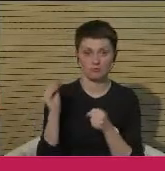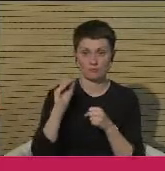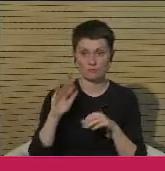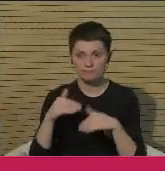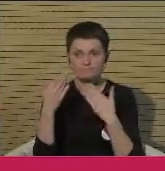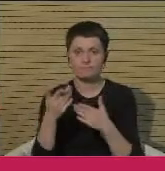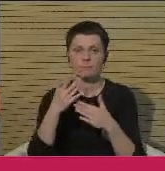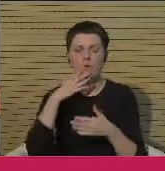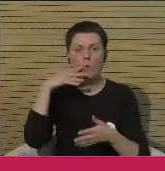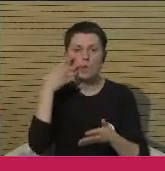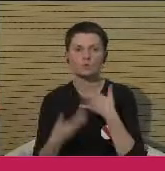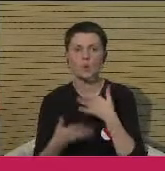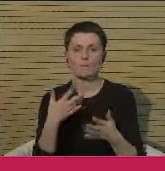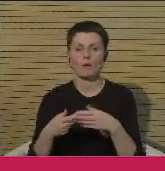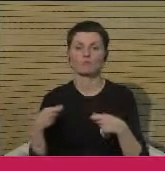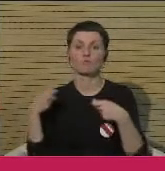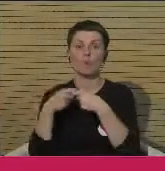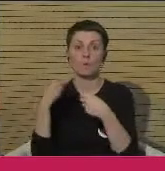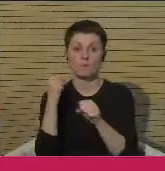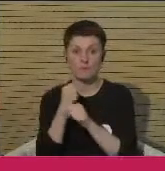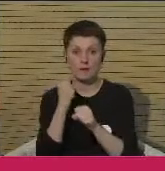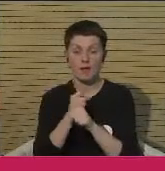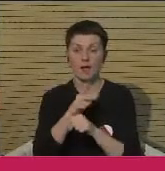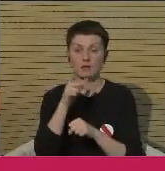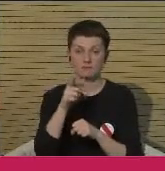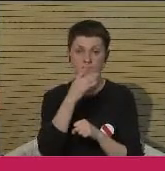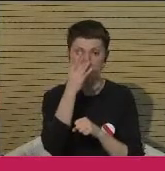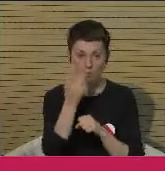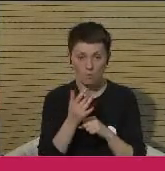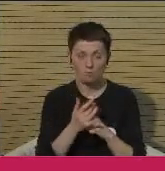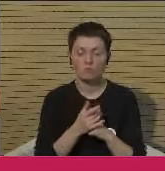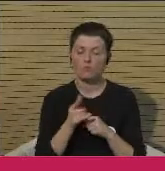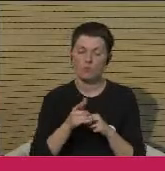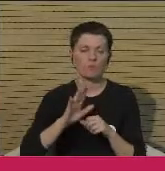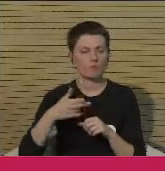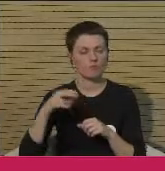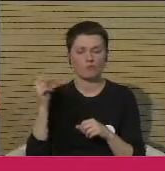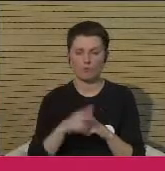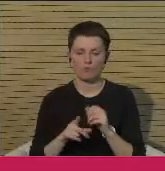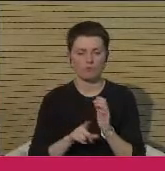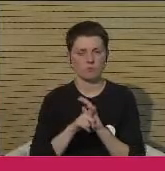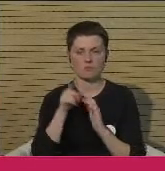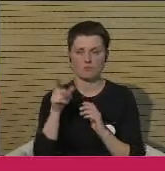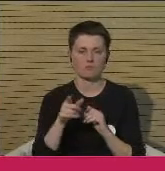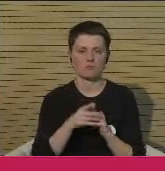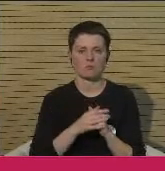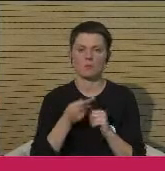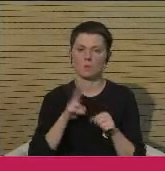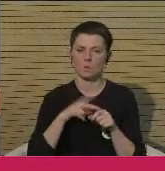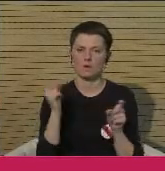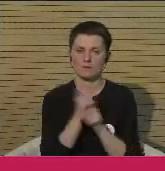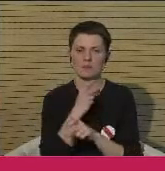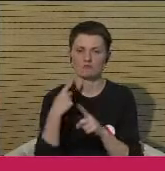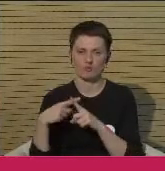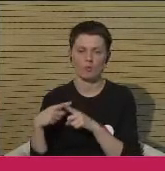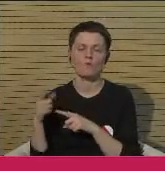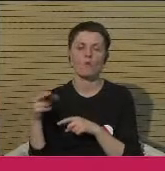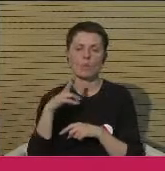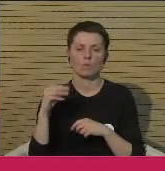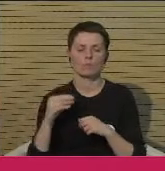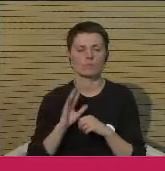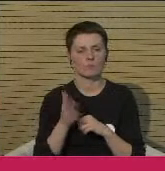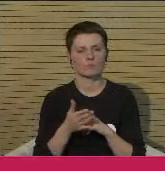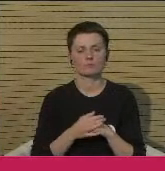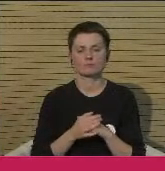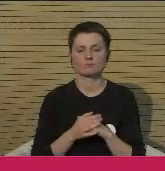Macron seems to take a position that loosening cooperation or worsening cooperation with Russia and with